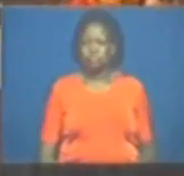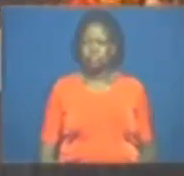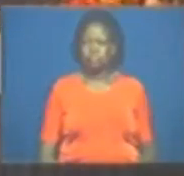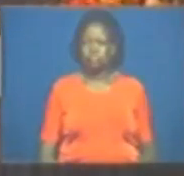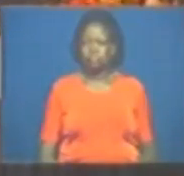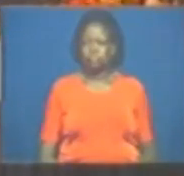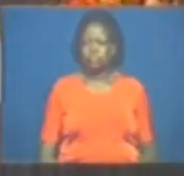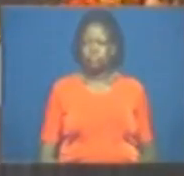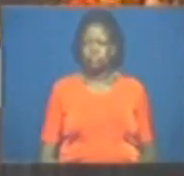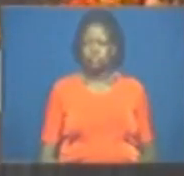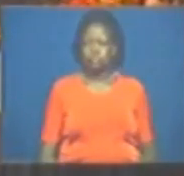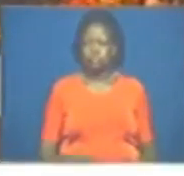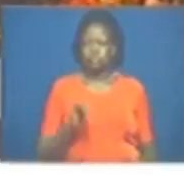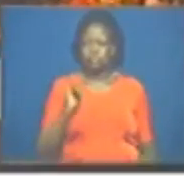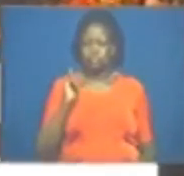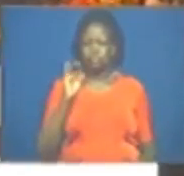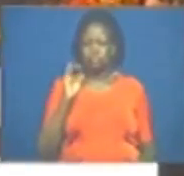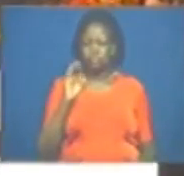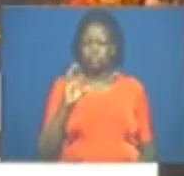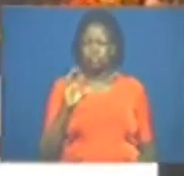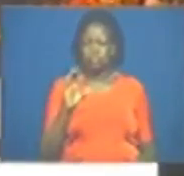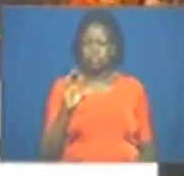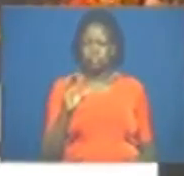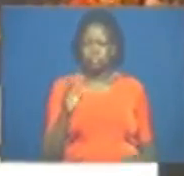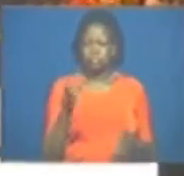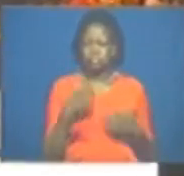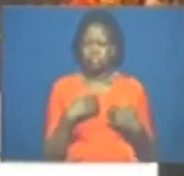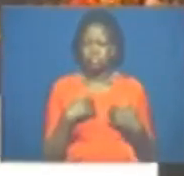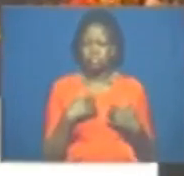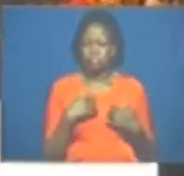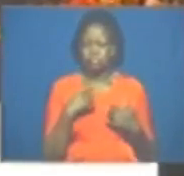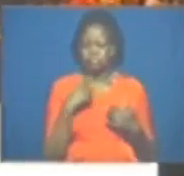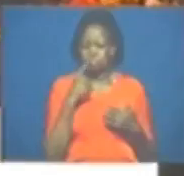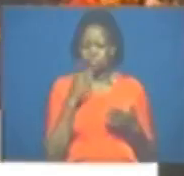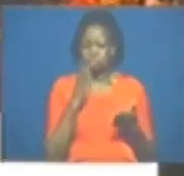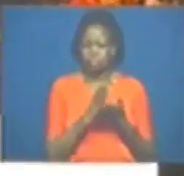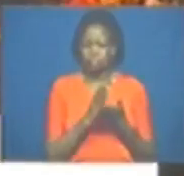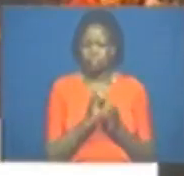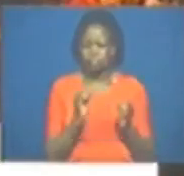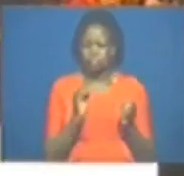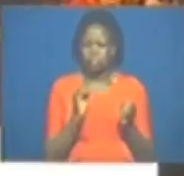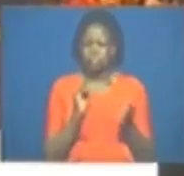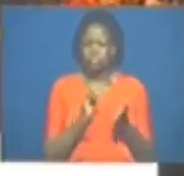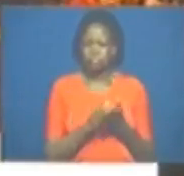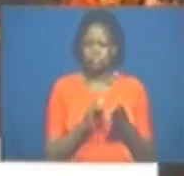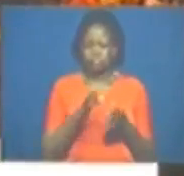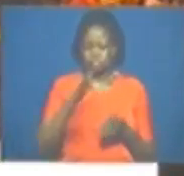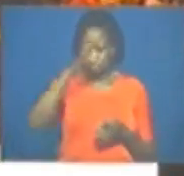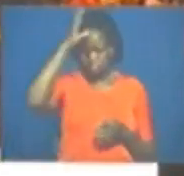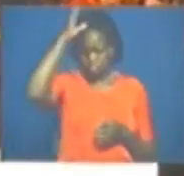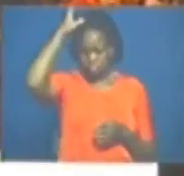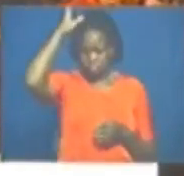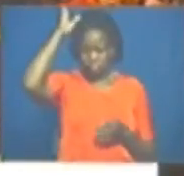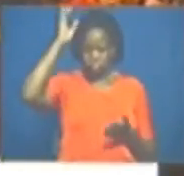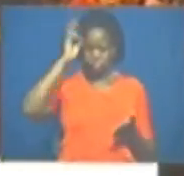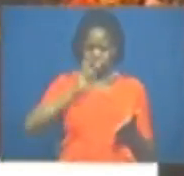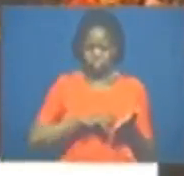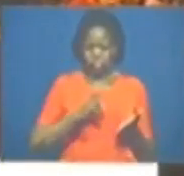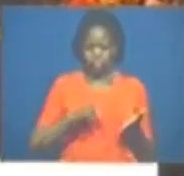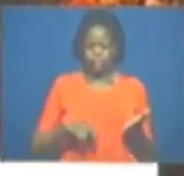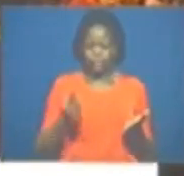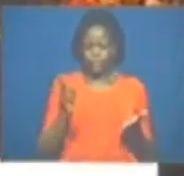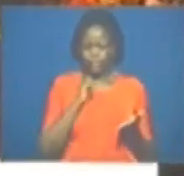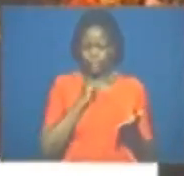The Independent Electoral Boundaries Commission has refuted claims that its chairman, Wafula Chebukati, had resigned, saying